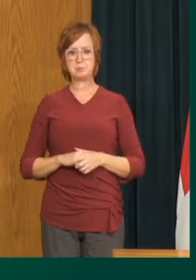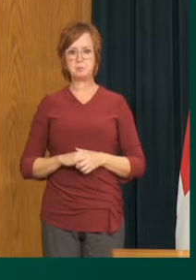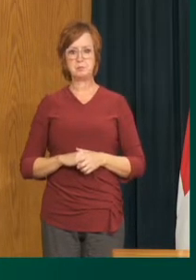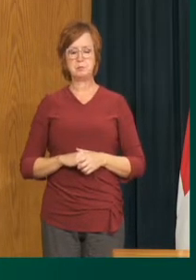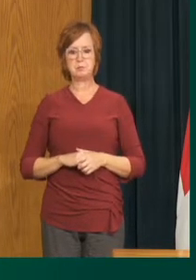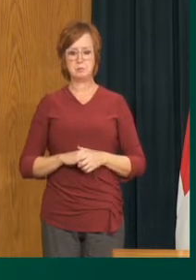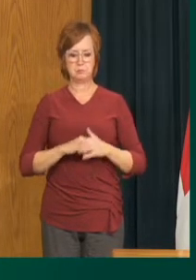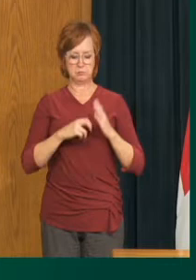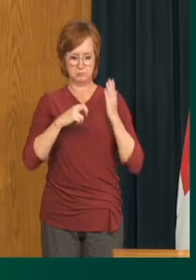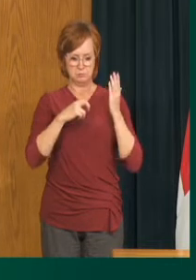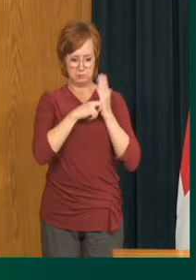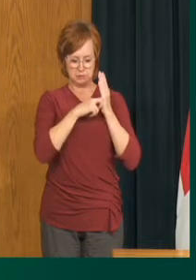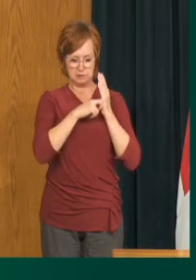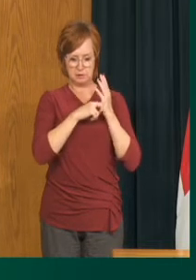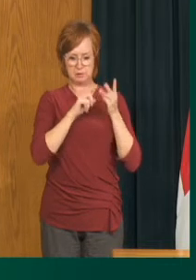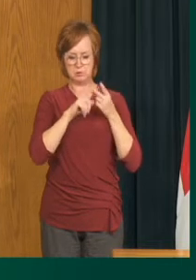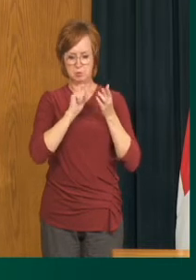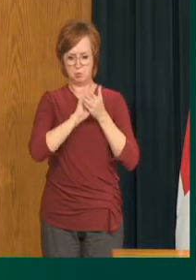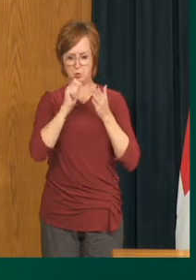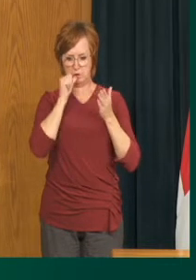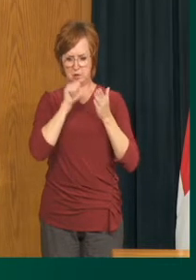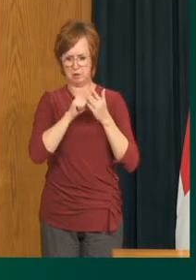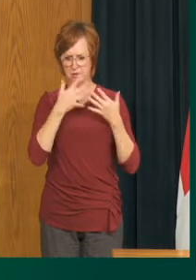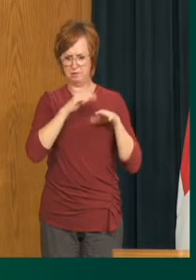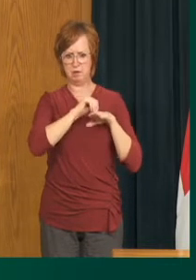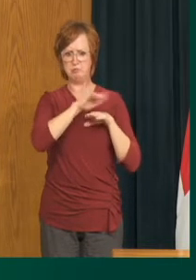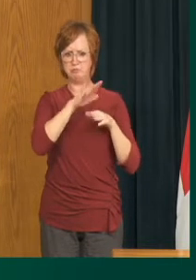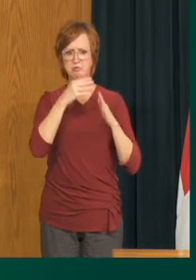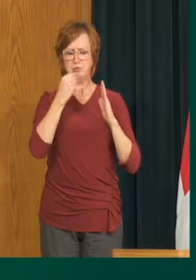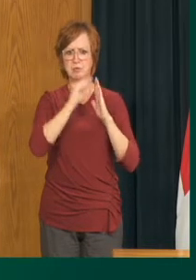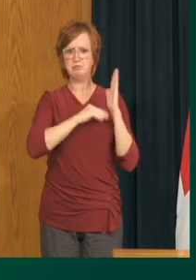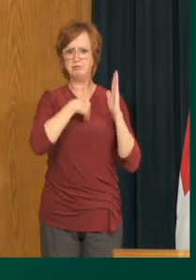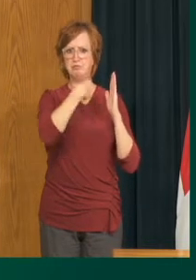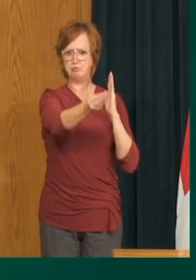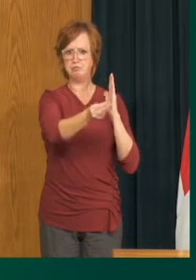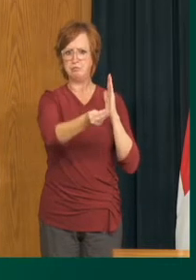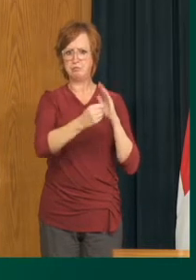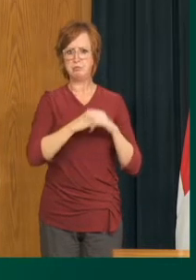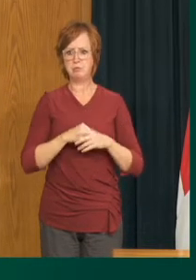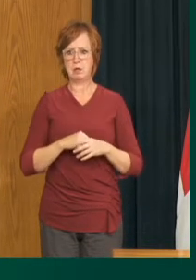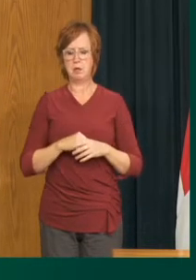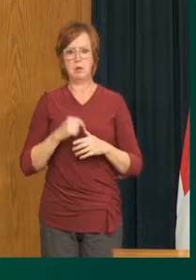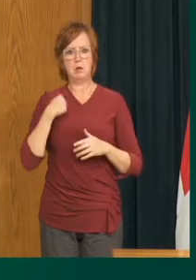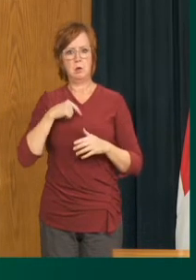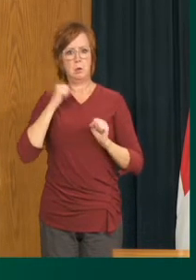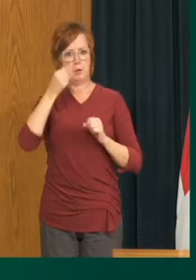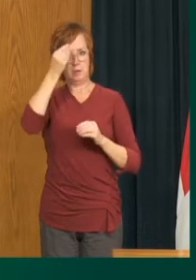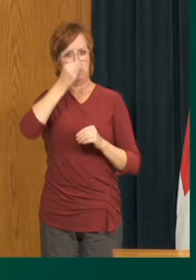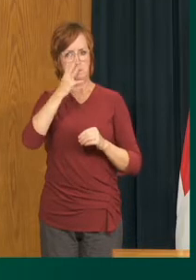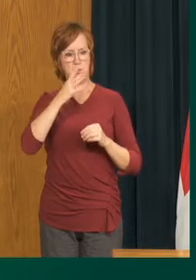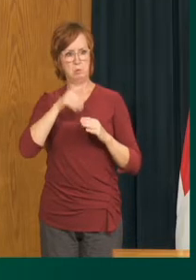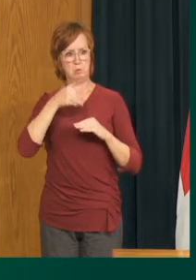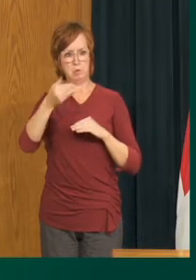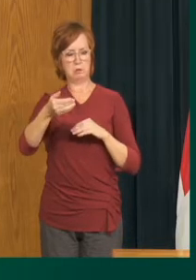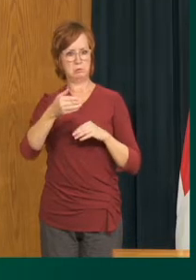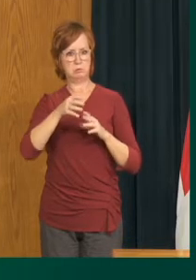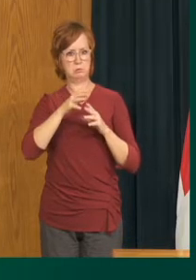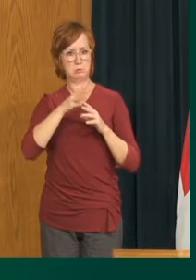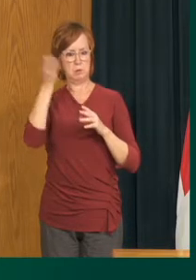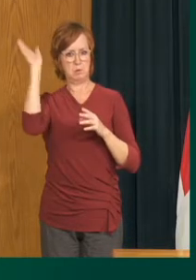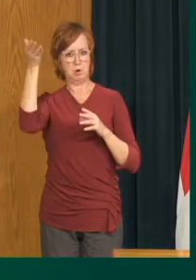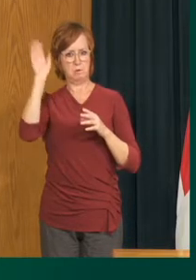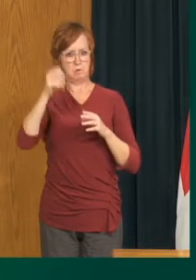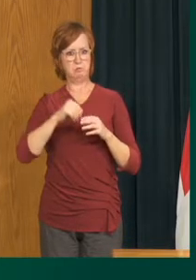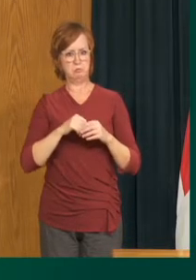fines and warning letters have been issued in the past, and we can try to get a summary. But I would like to say that